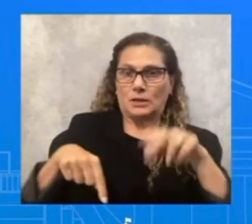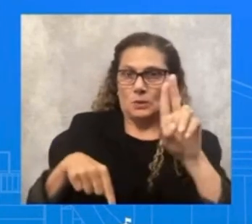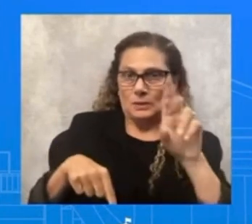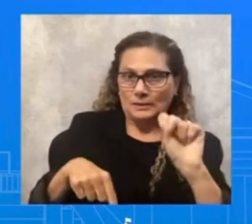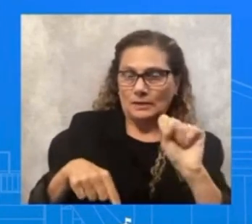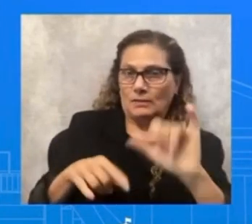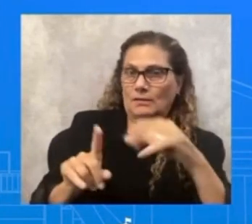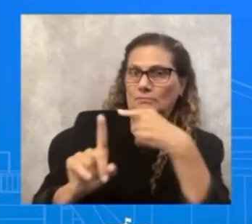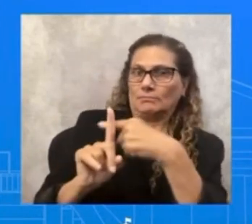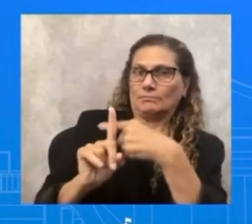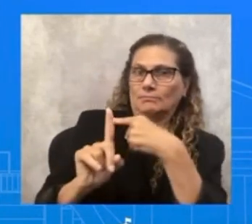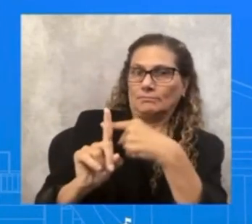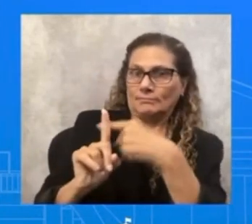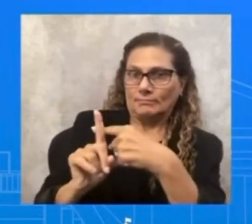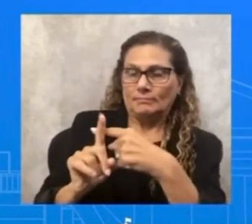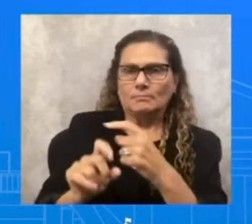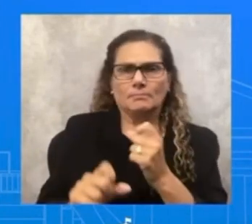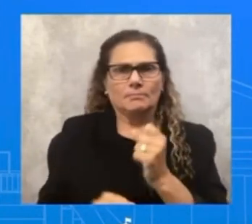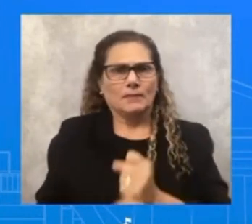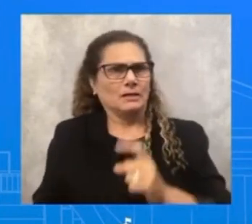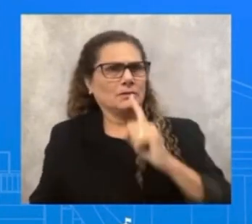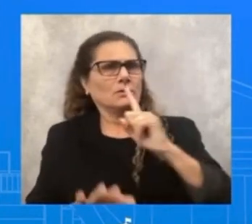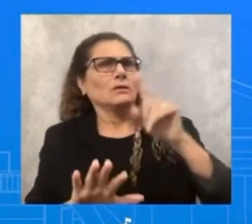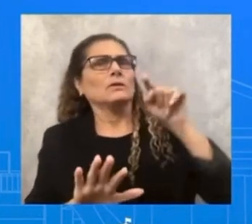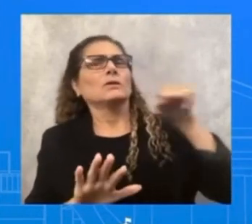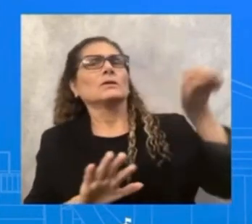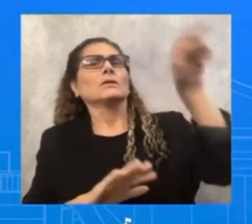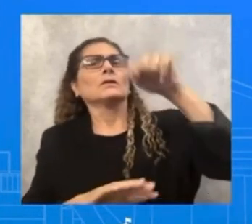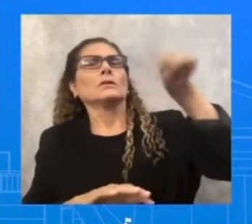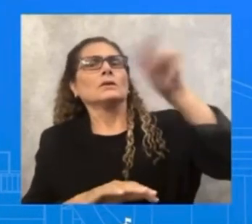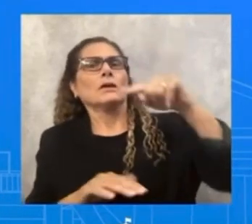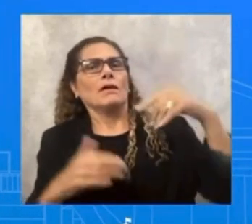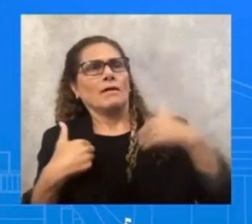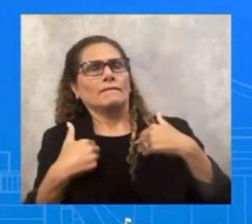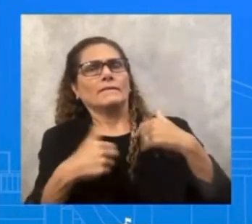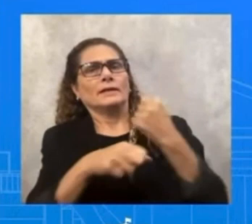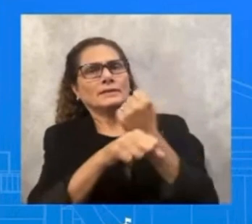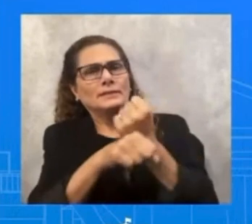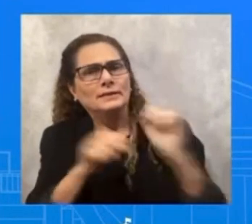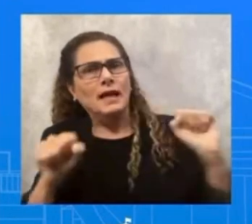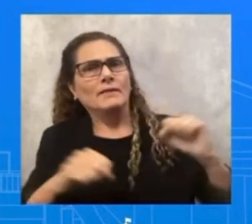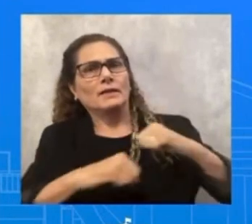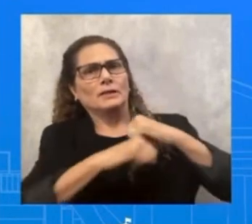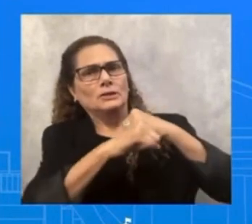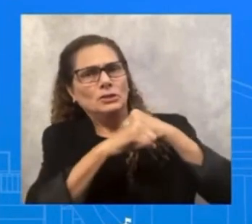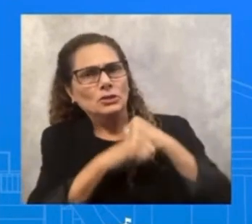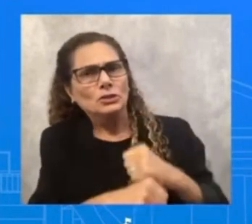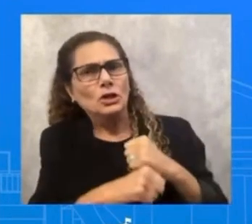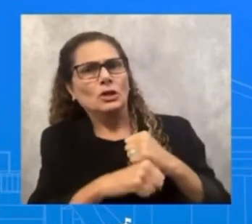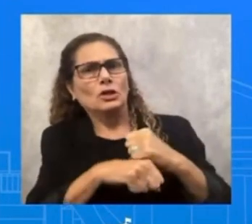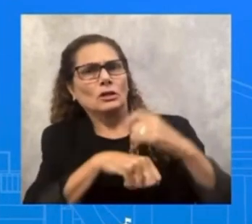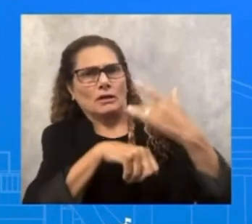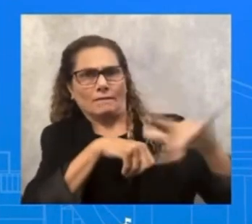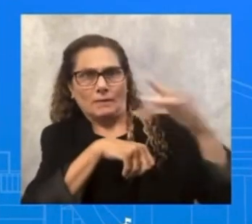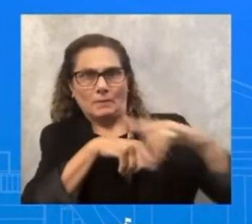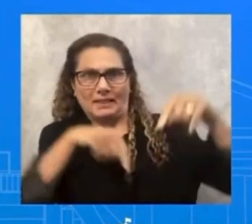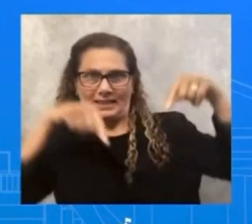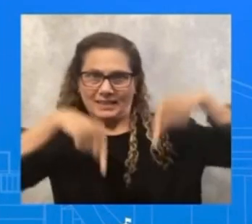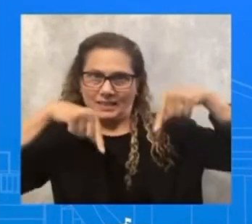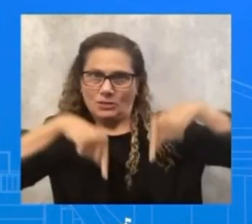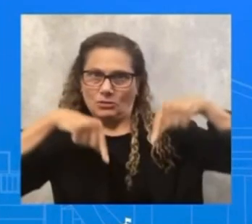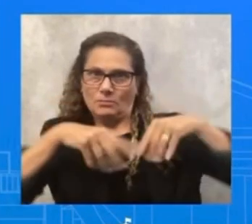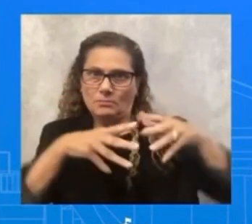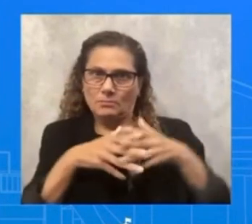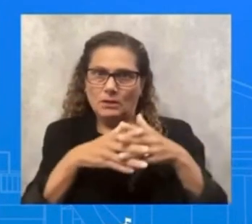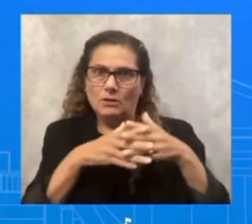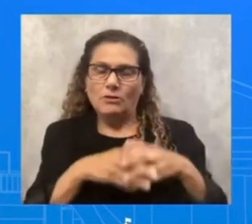have secure supply chains for these new clean technology products. Working with the unions and the local people to come addressing their concerns. We work